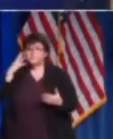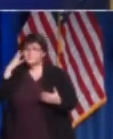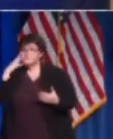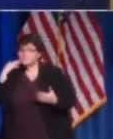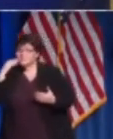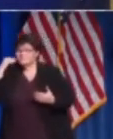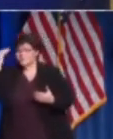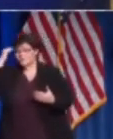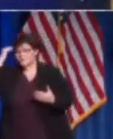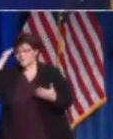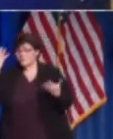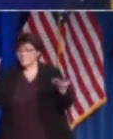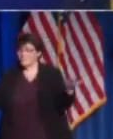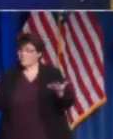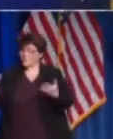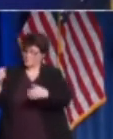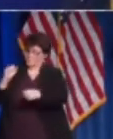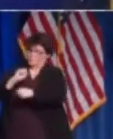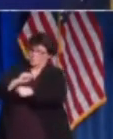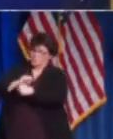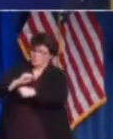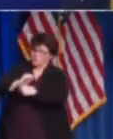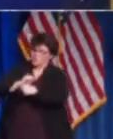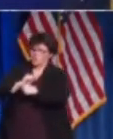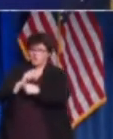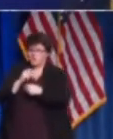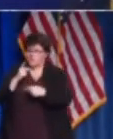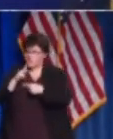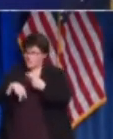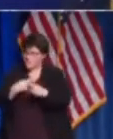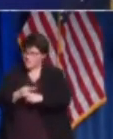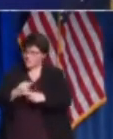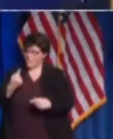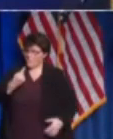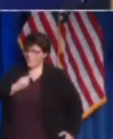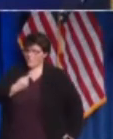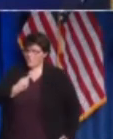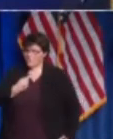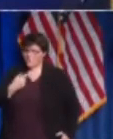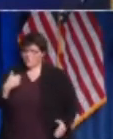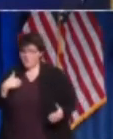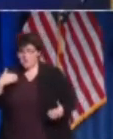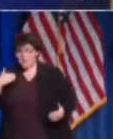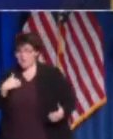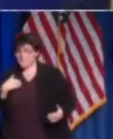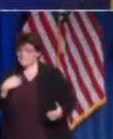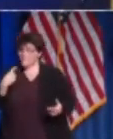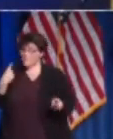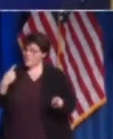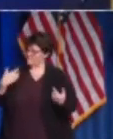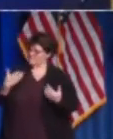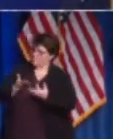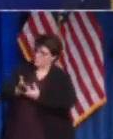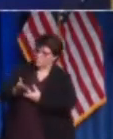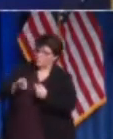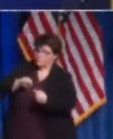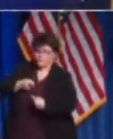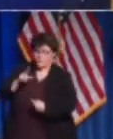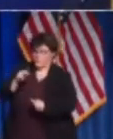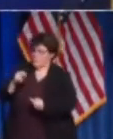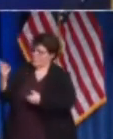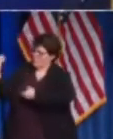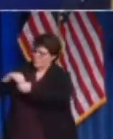office, you know that it's not just the person who runs for office and stands for election. Families serve. Families serve in